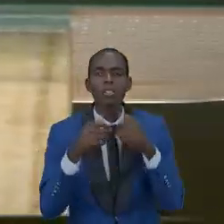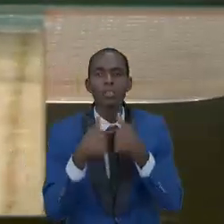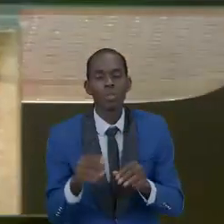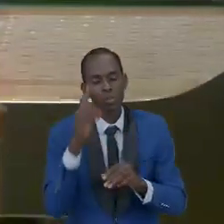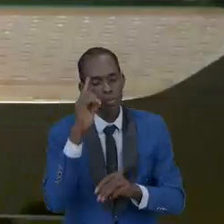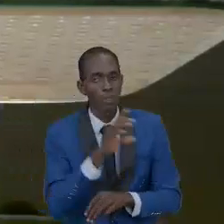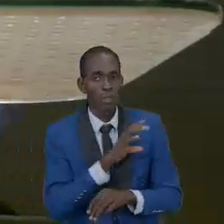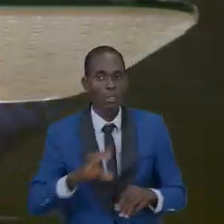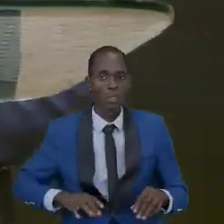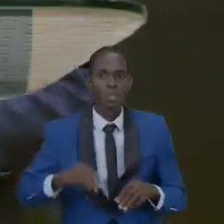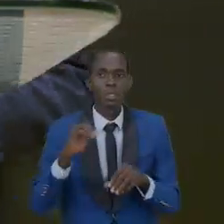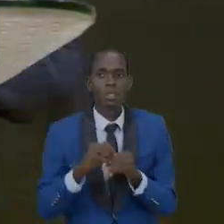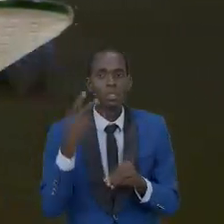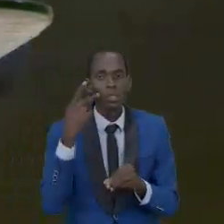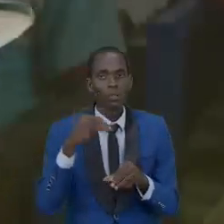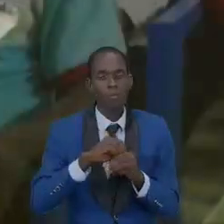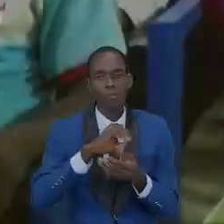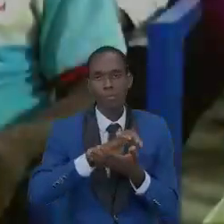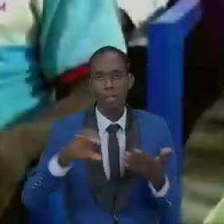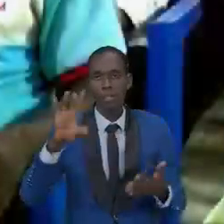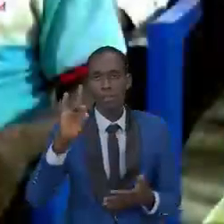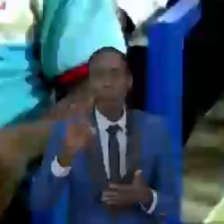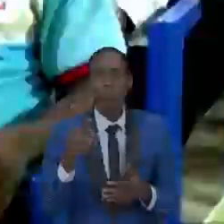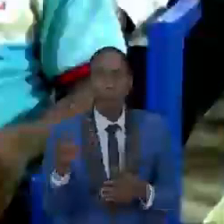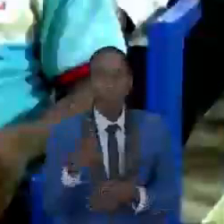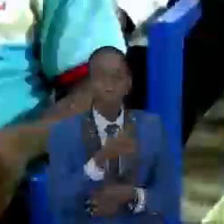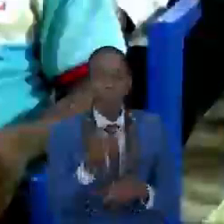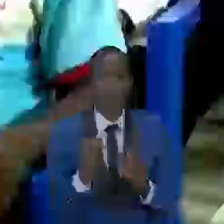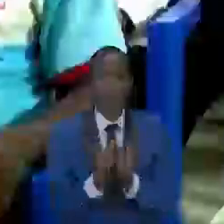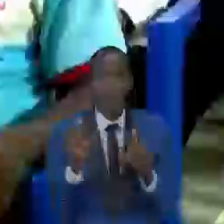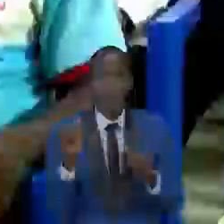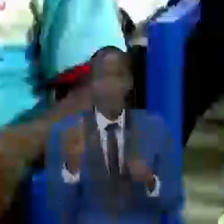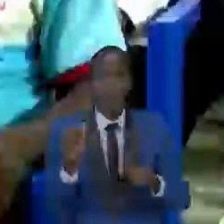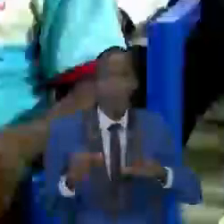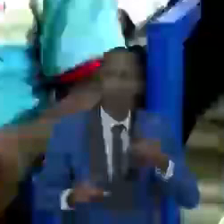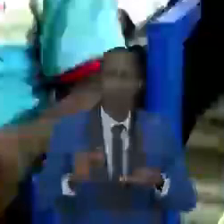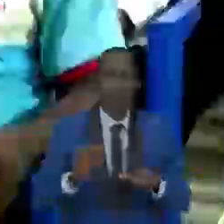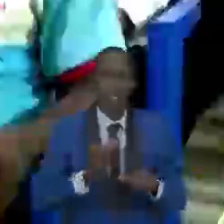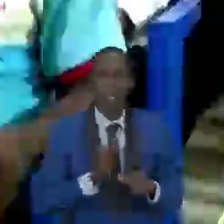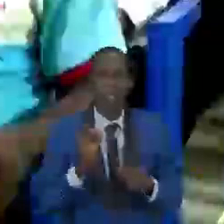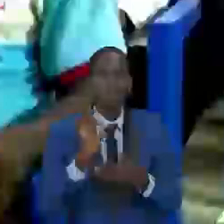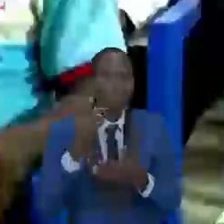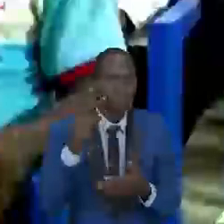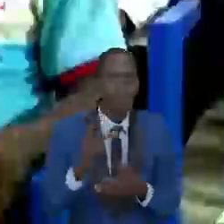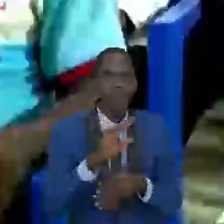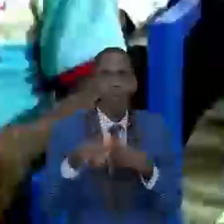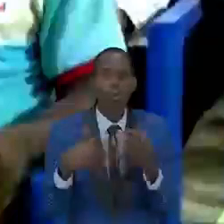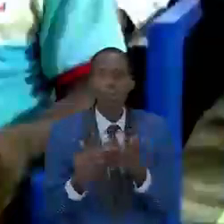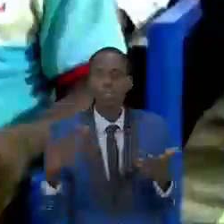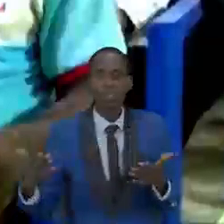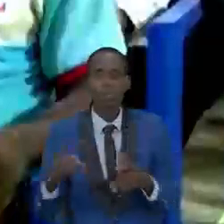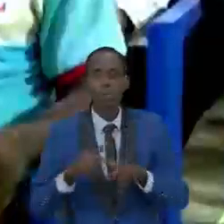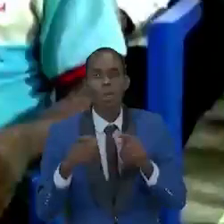In verse 8 it says, yea, doubtless, and I count all things but loss for